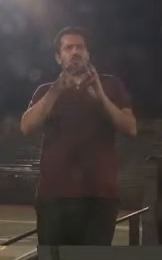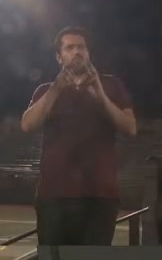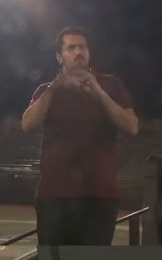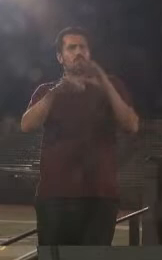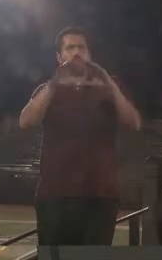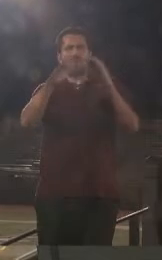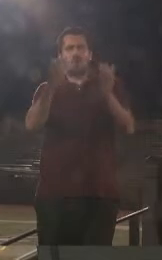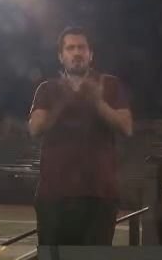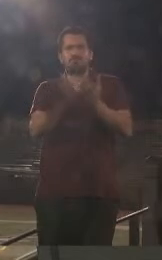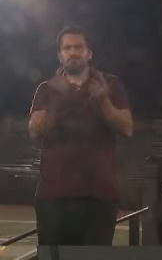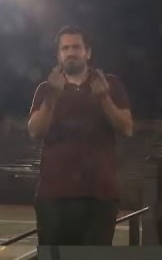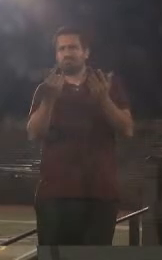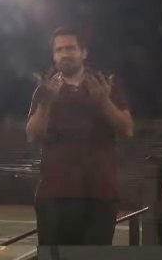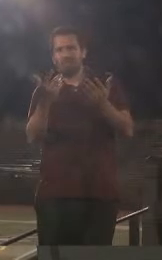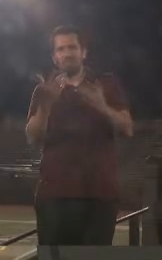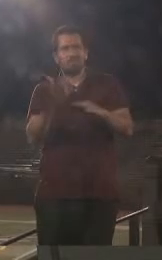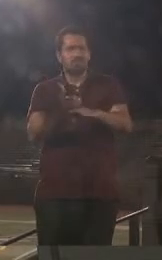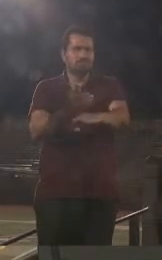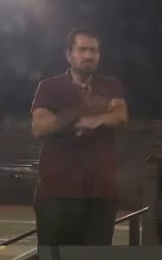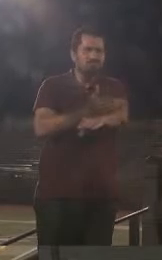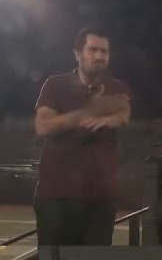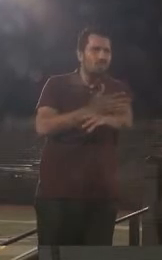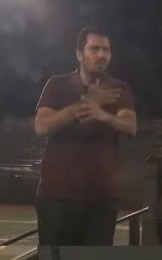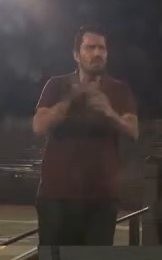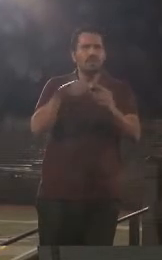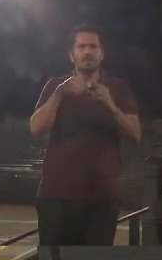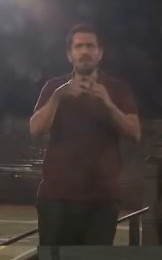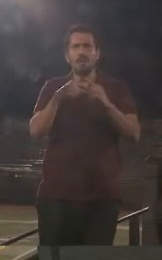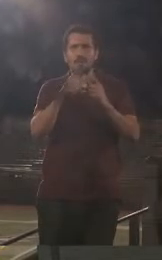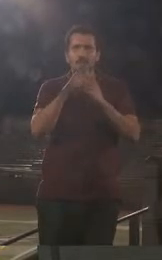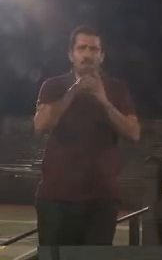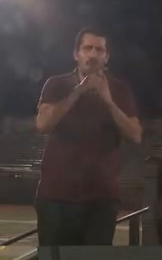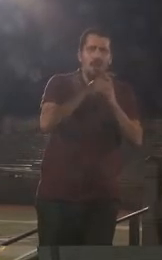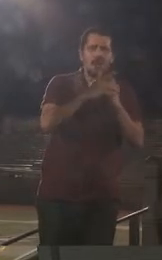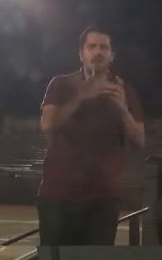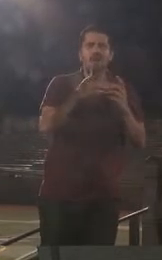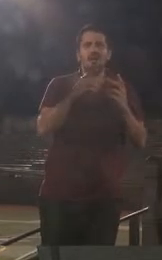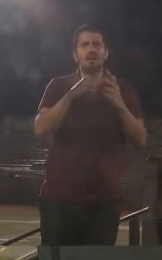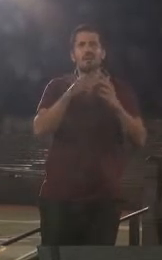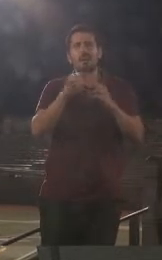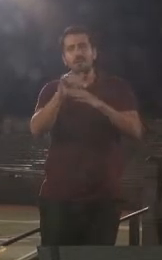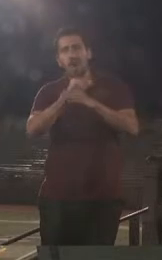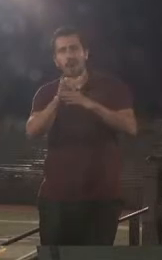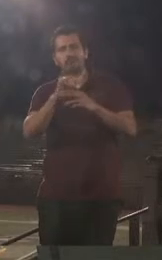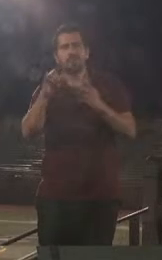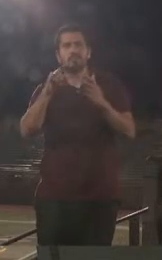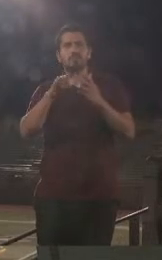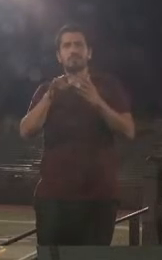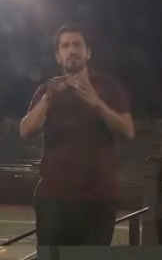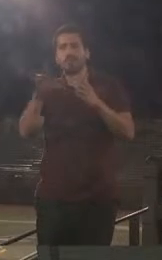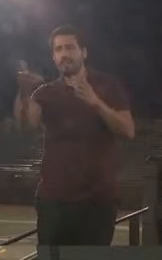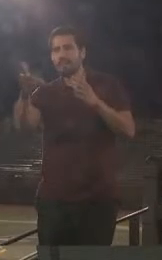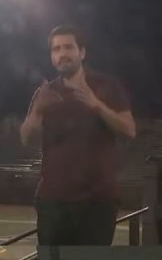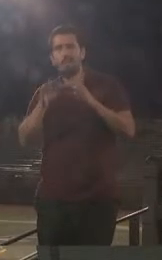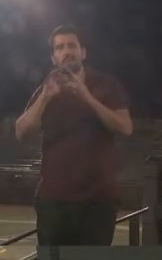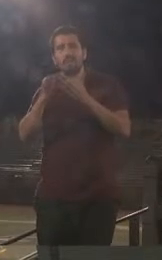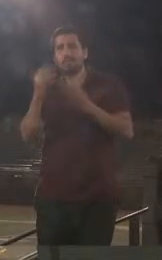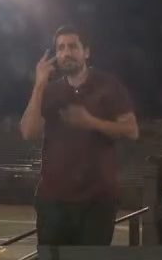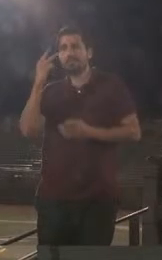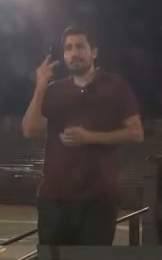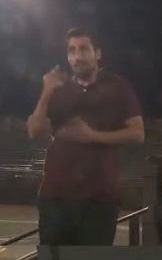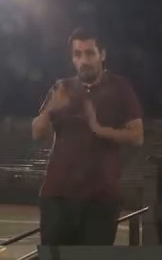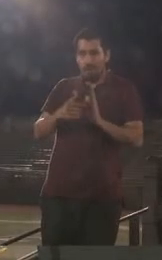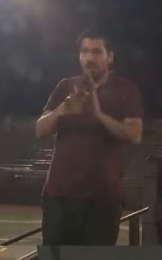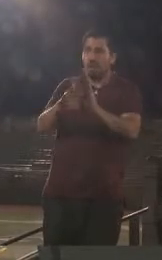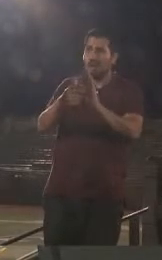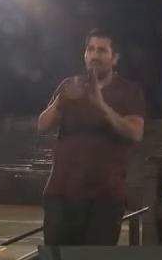growth. They've been about Hoofest, running a cross-country meet, recitals, and inviting our families to come see our greatest